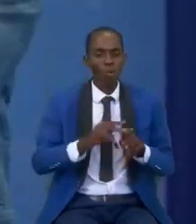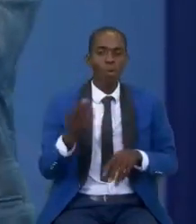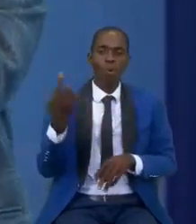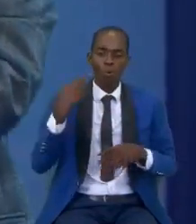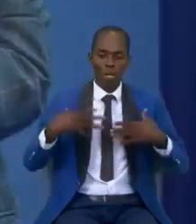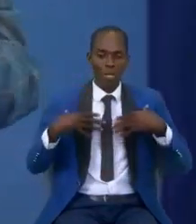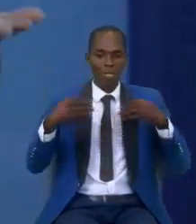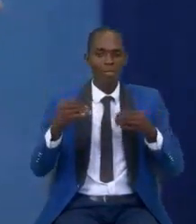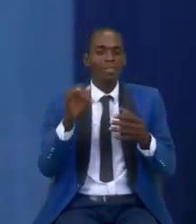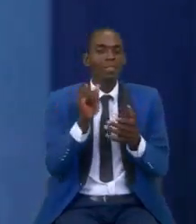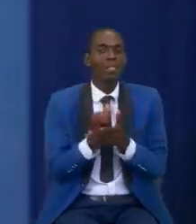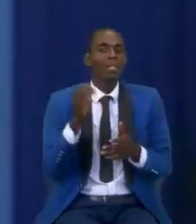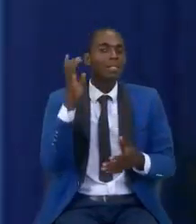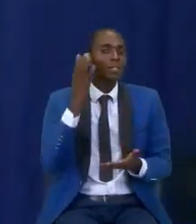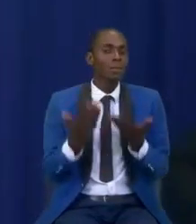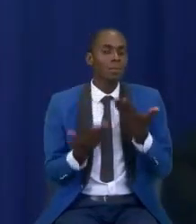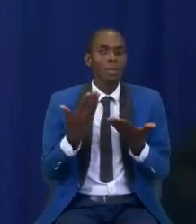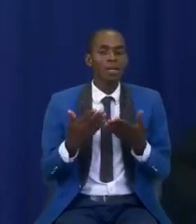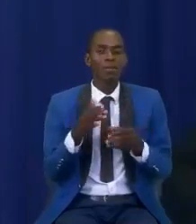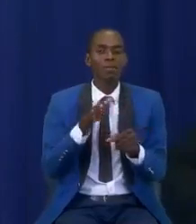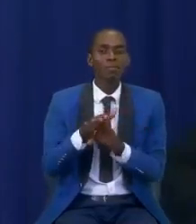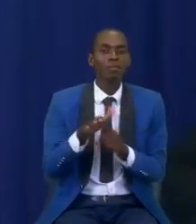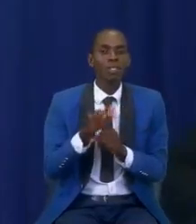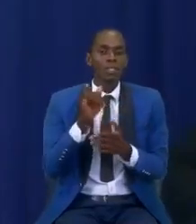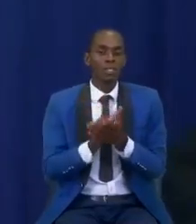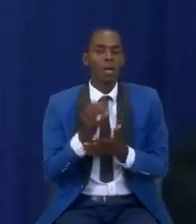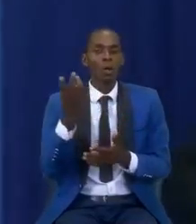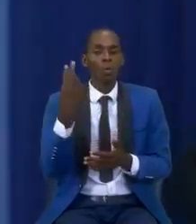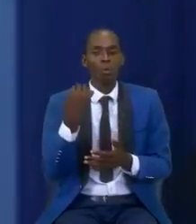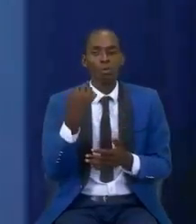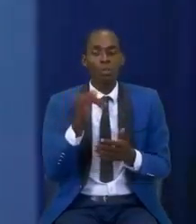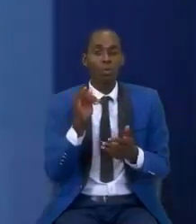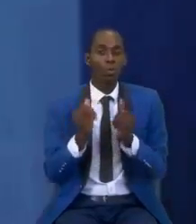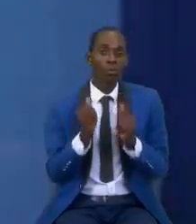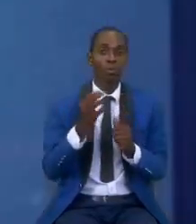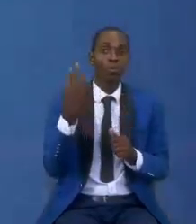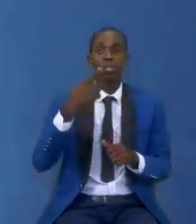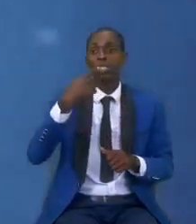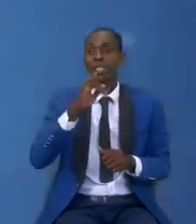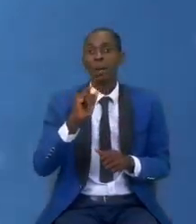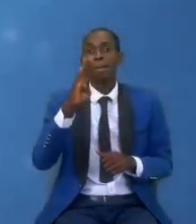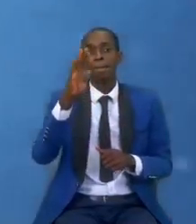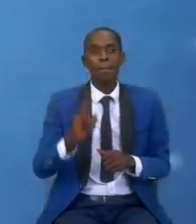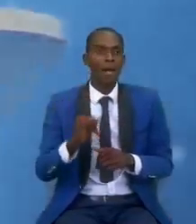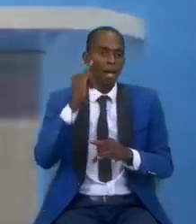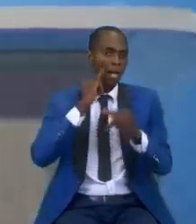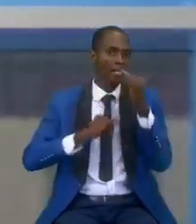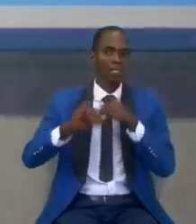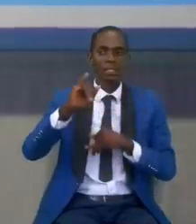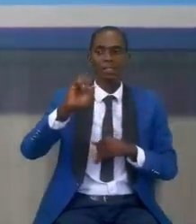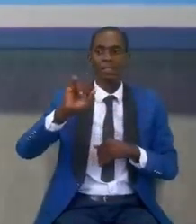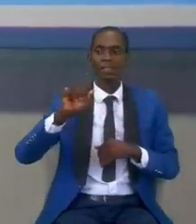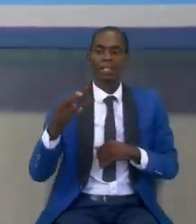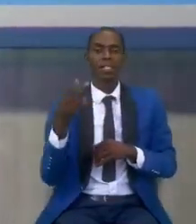the prophet, that by his stripes were healed. And Christ was on earth then. And after Christ went to heaven,